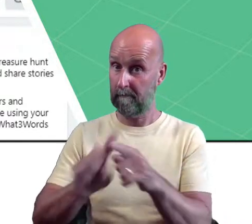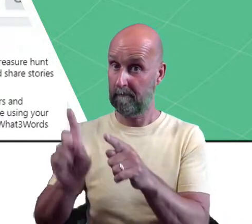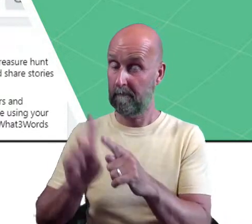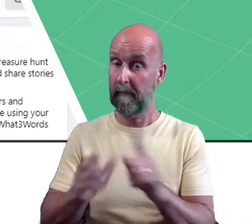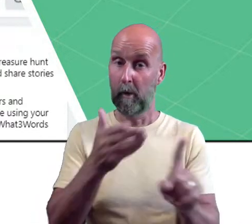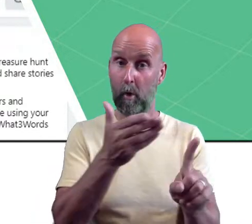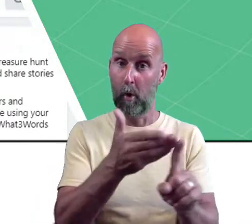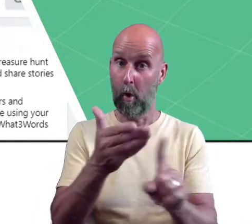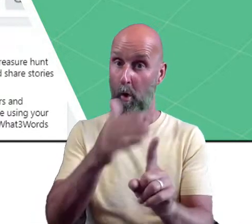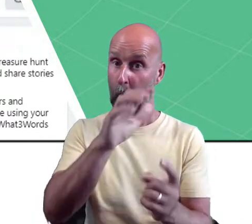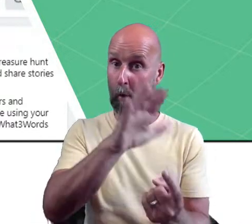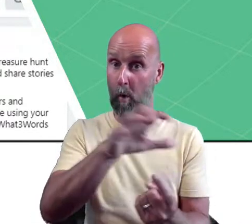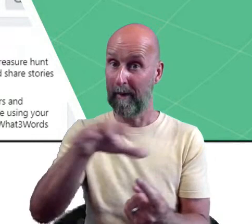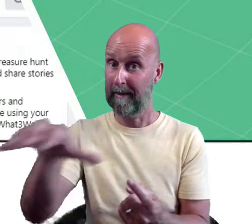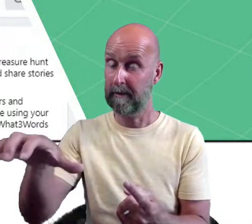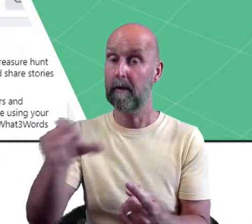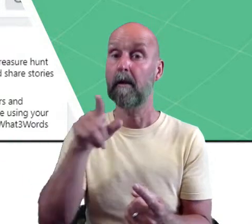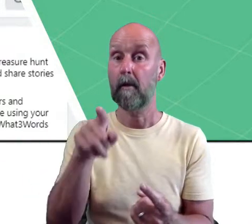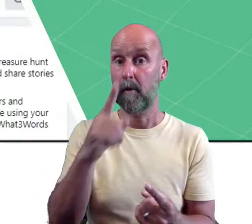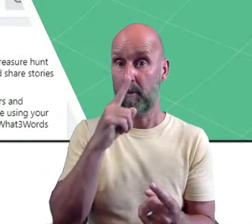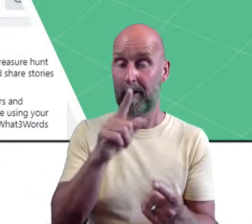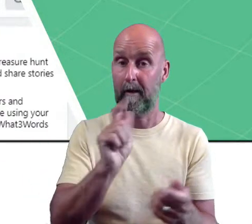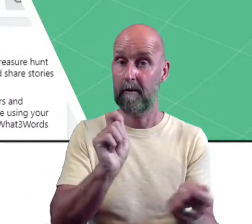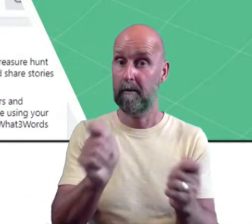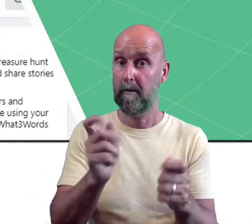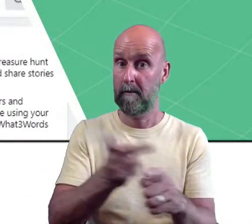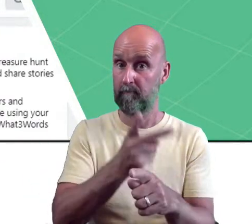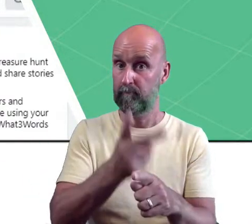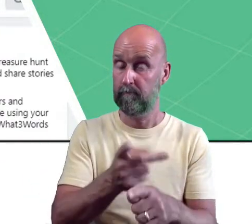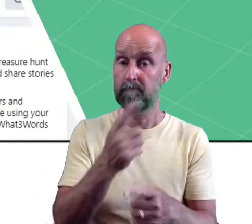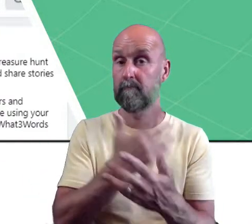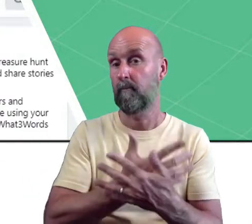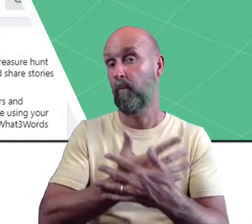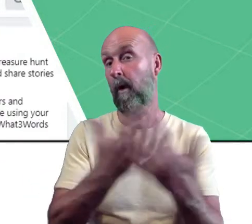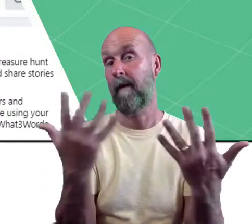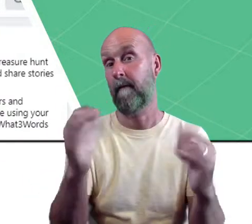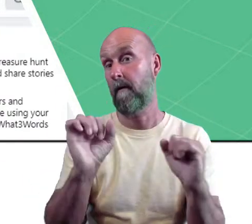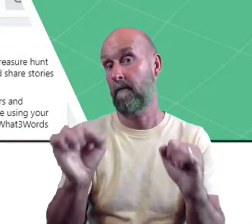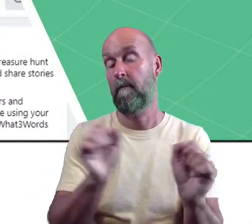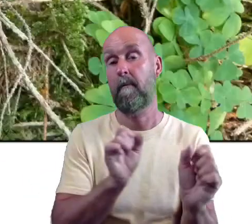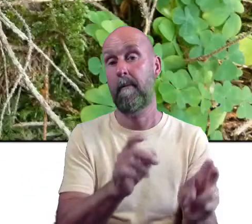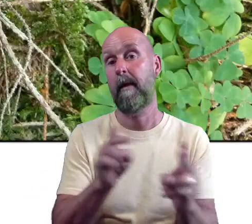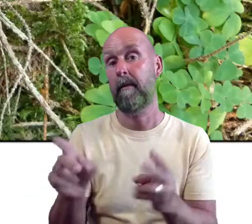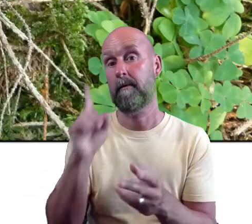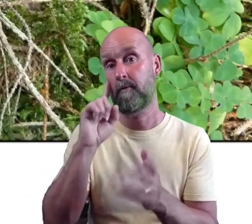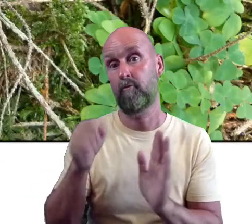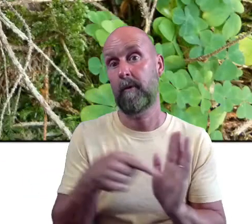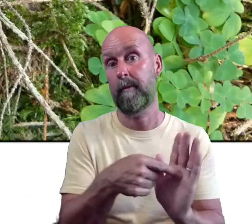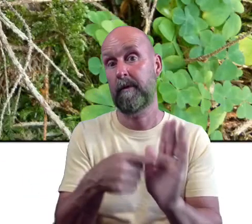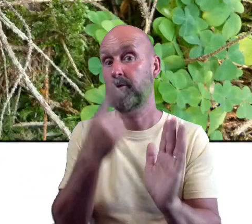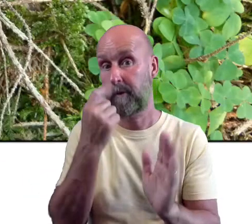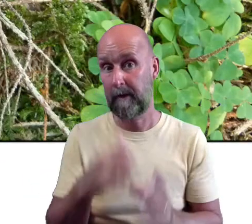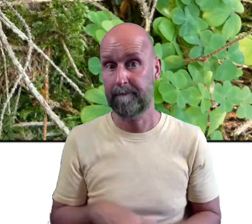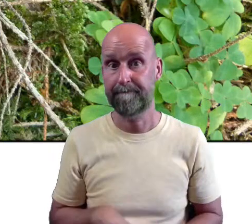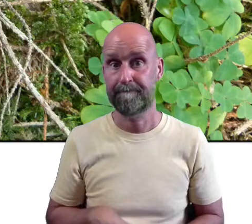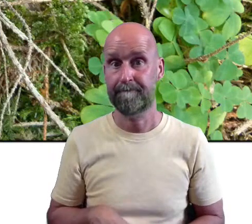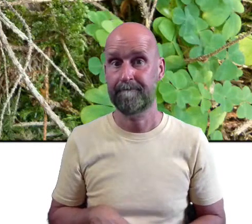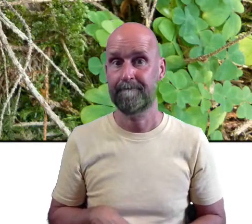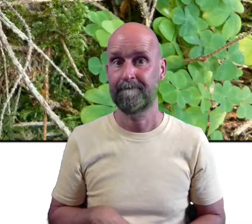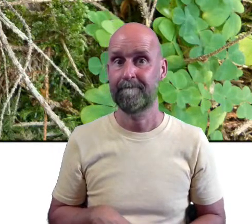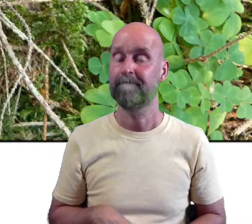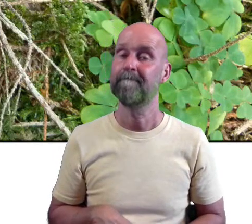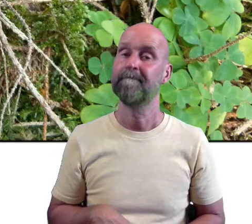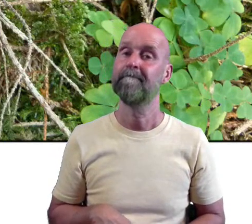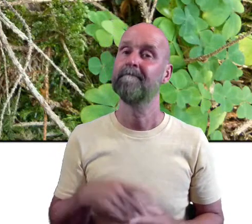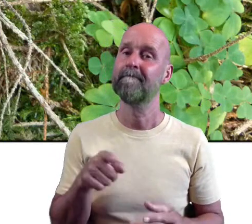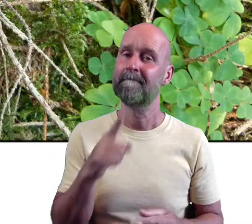also deliberately reappropriate these using whatever methods of representation you're using. So I'm sure many of you are familiar with the